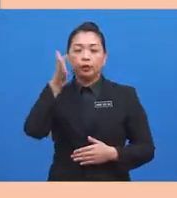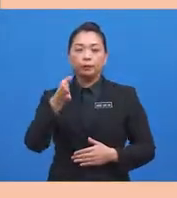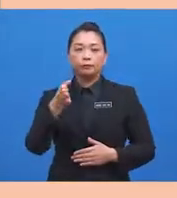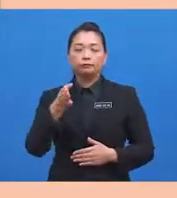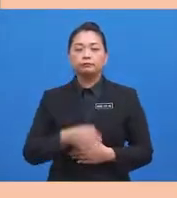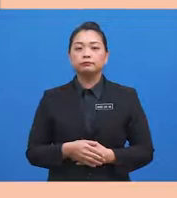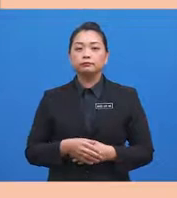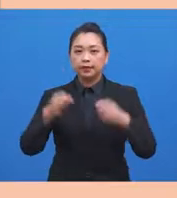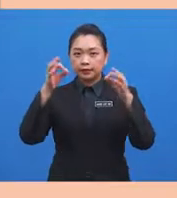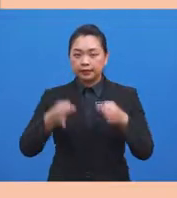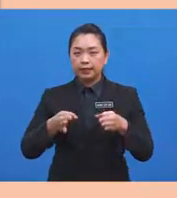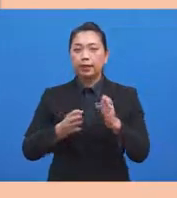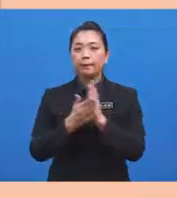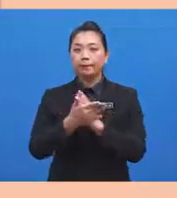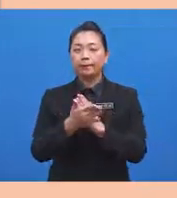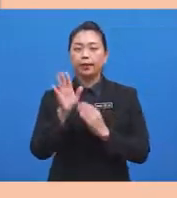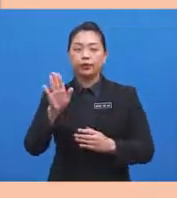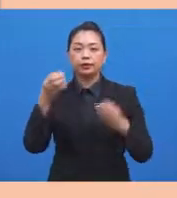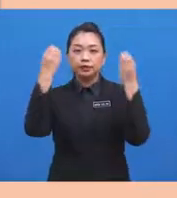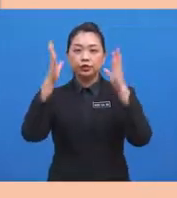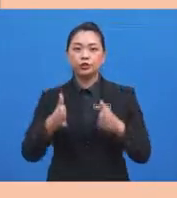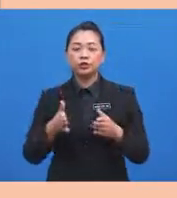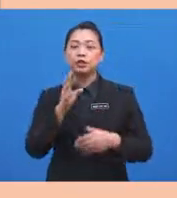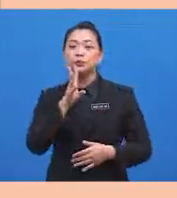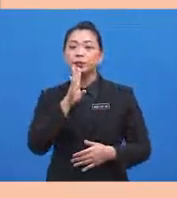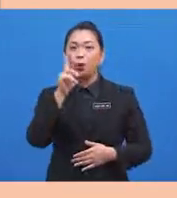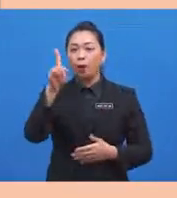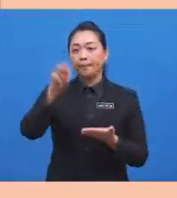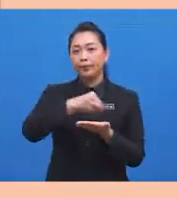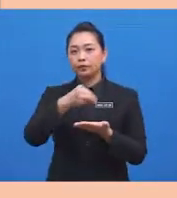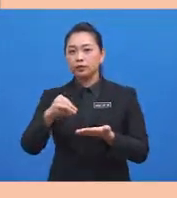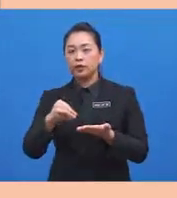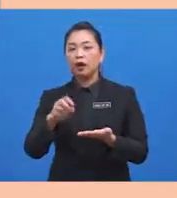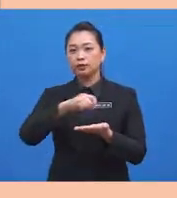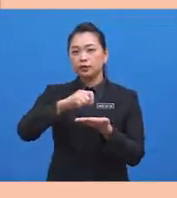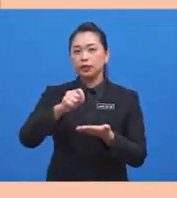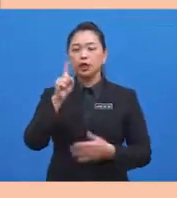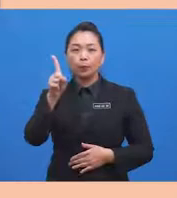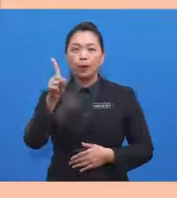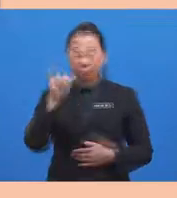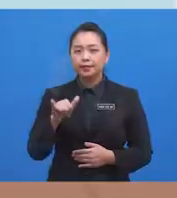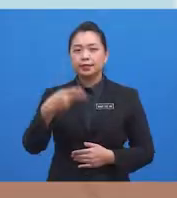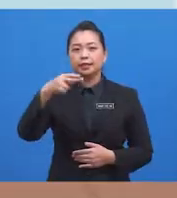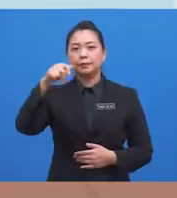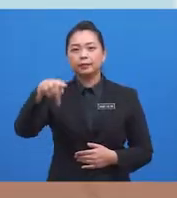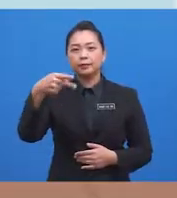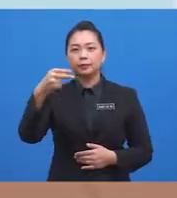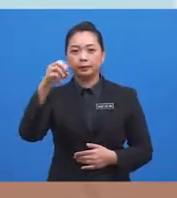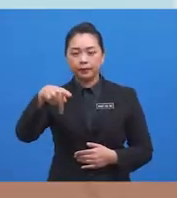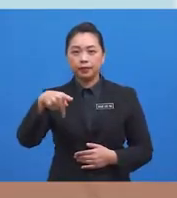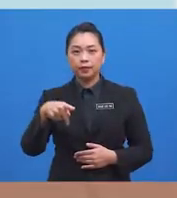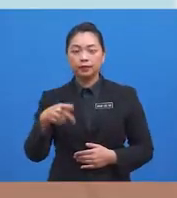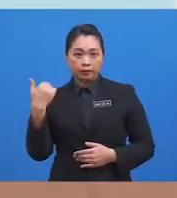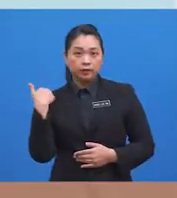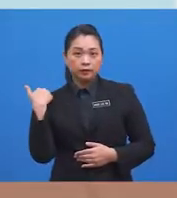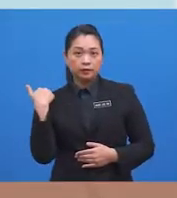speak about one music culture as well as whether you can state a point of view about your choice. Do we have hip-hop in